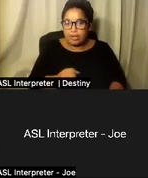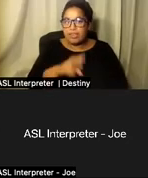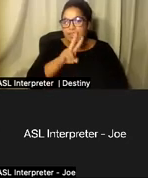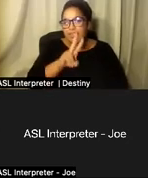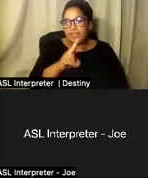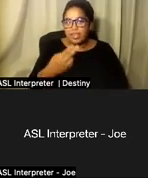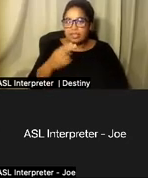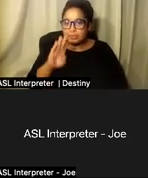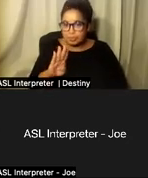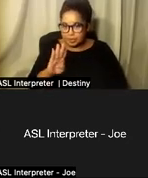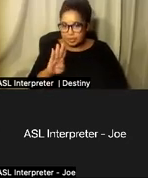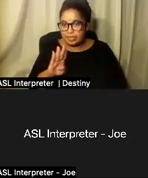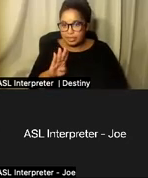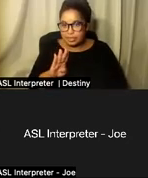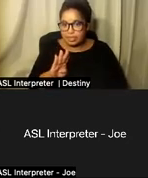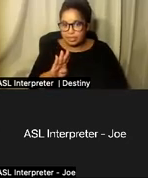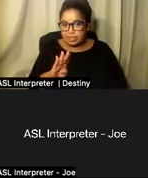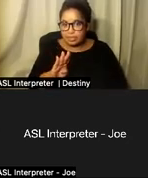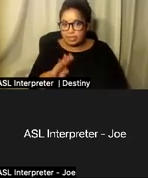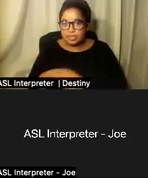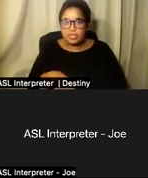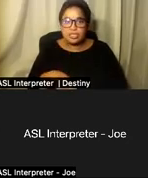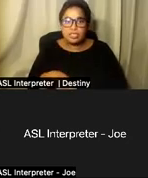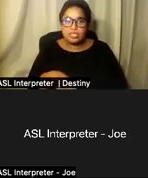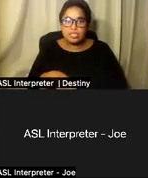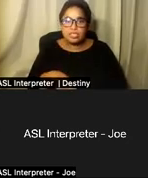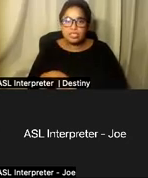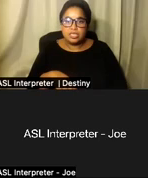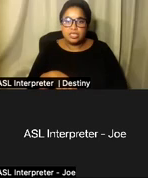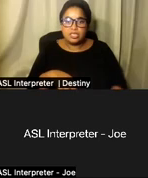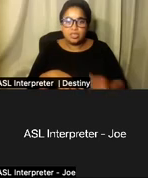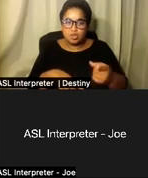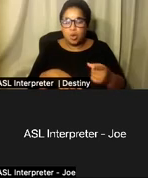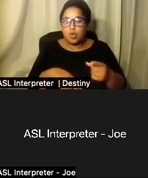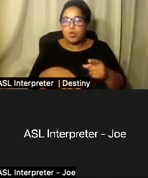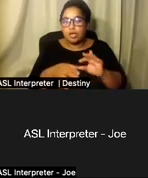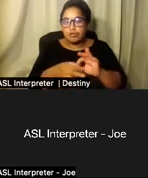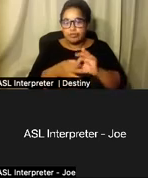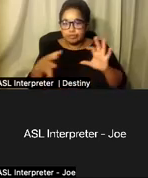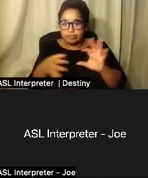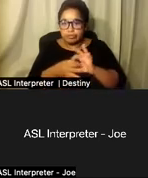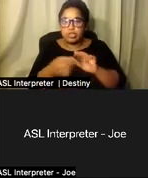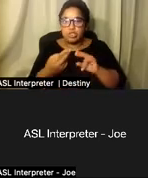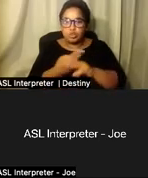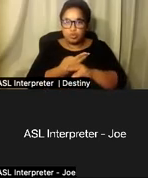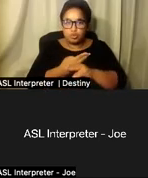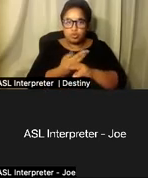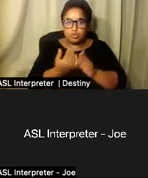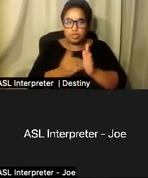3M, quick disconnect, so you can remove and reuse. And then on the other side is